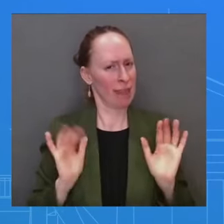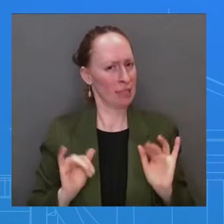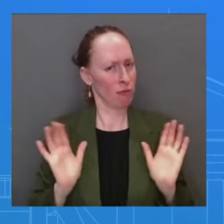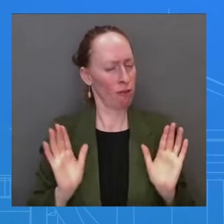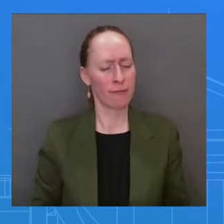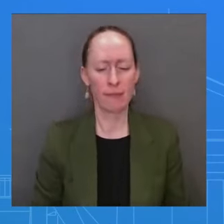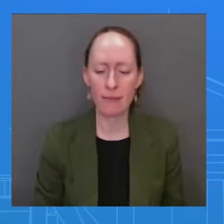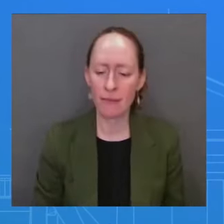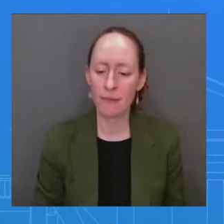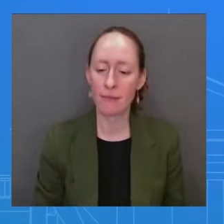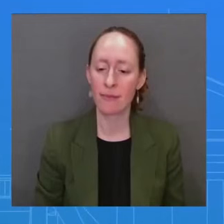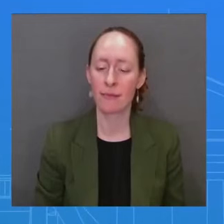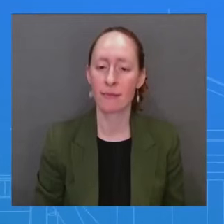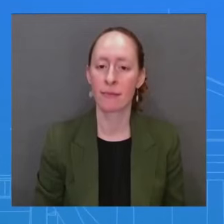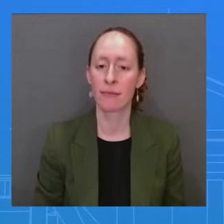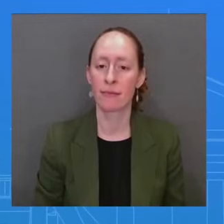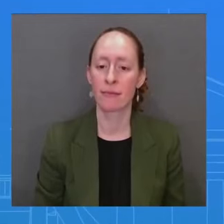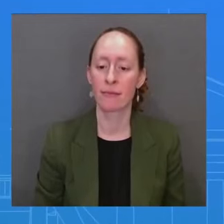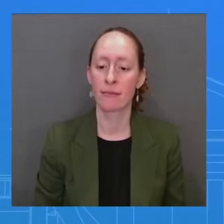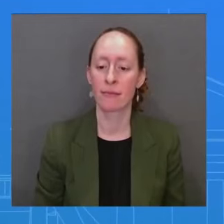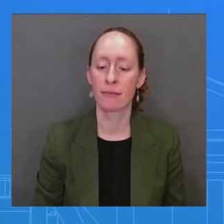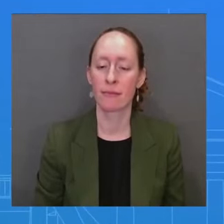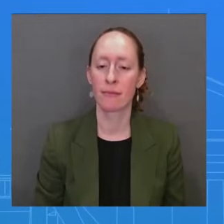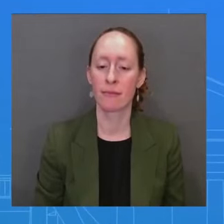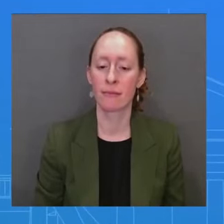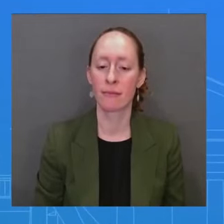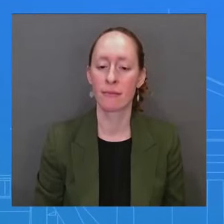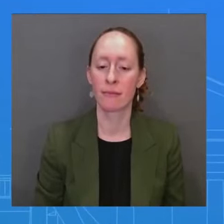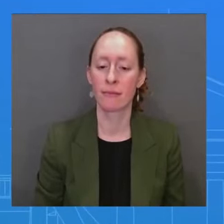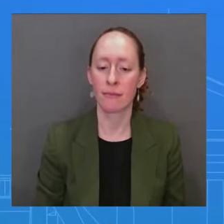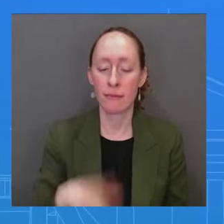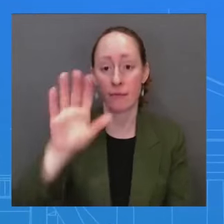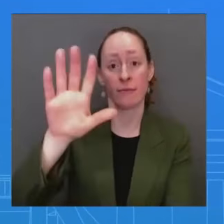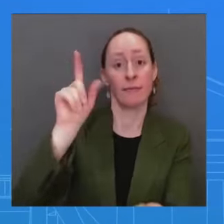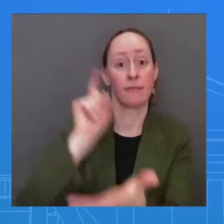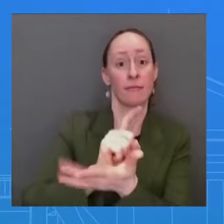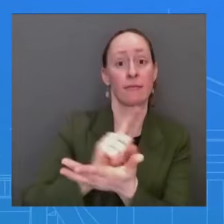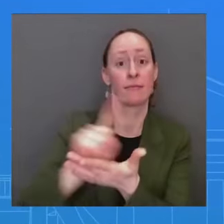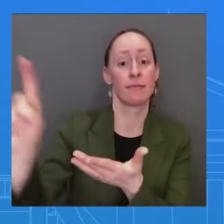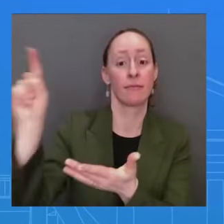the administration said that it was issuing its last warning to the Houthis. So are